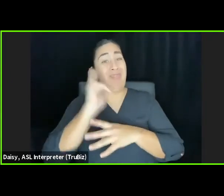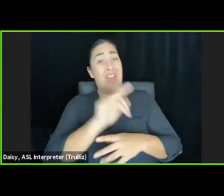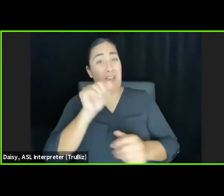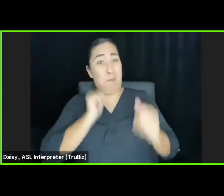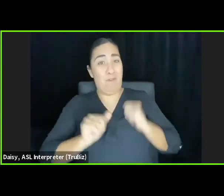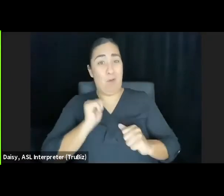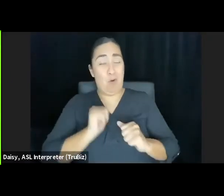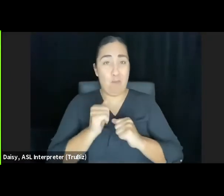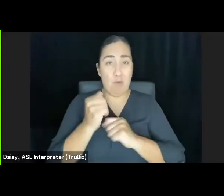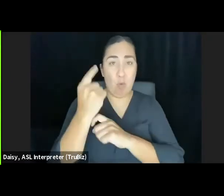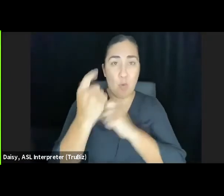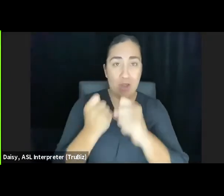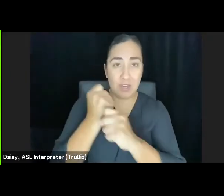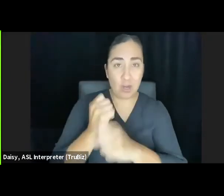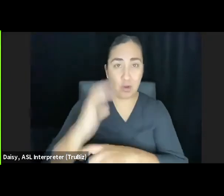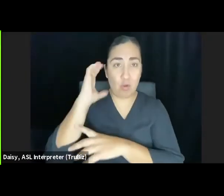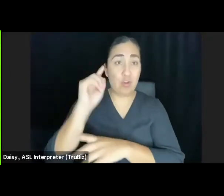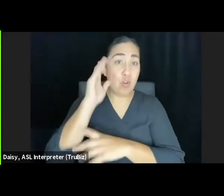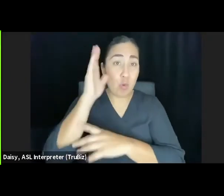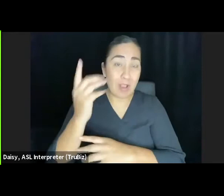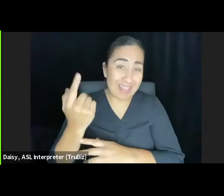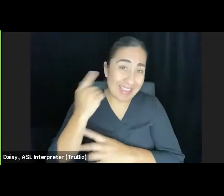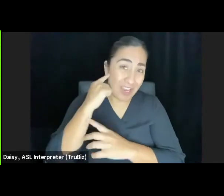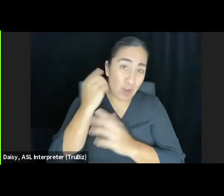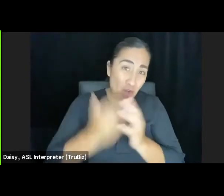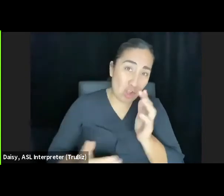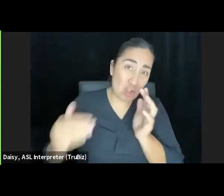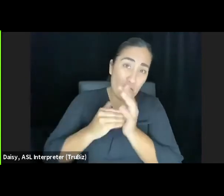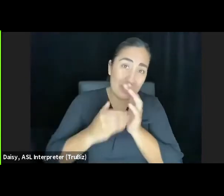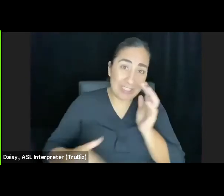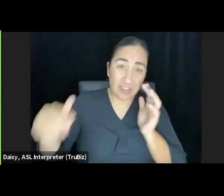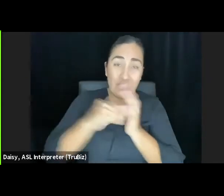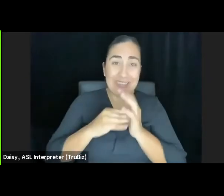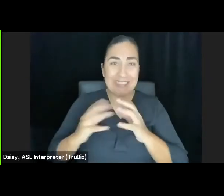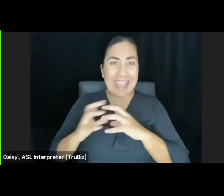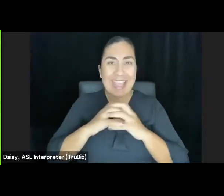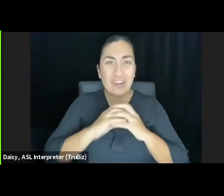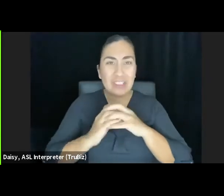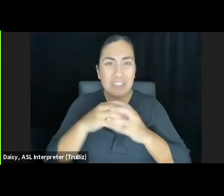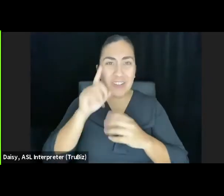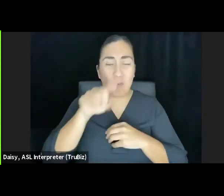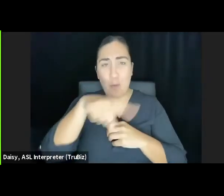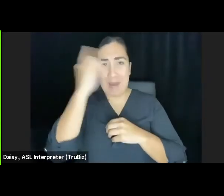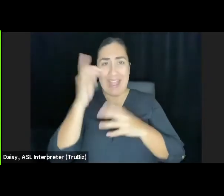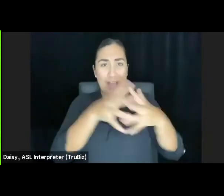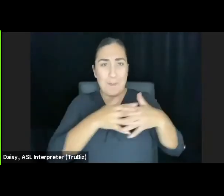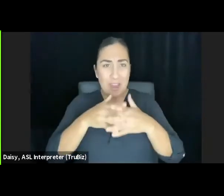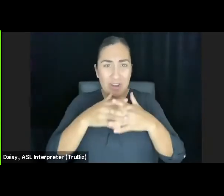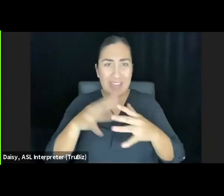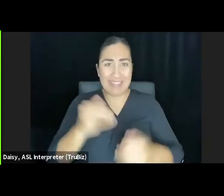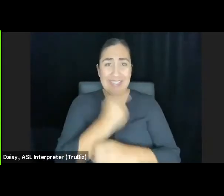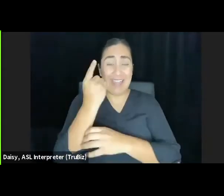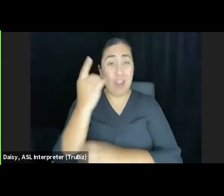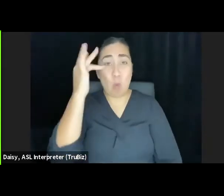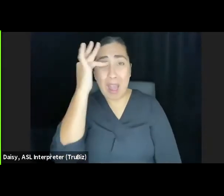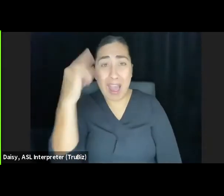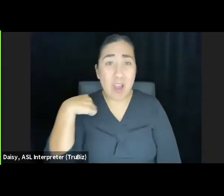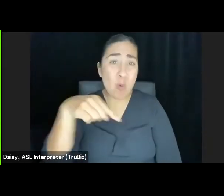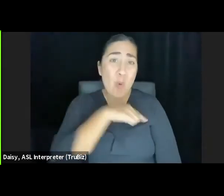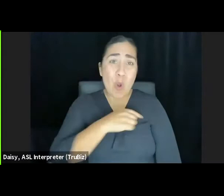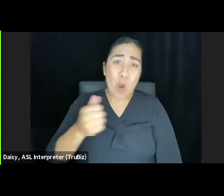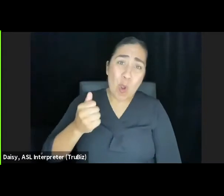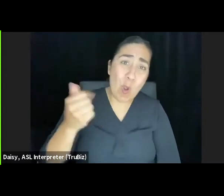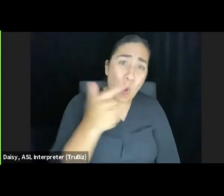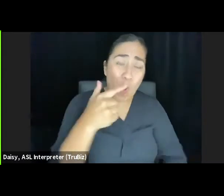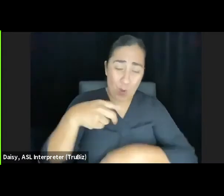hear constant intersectionality of issues of Black America today, because we are all standing on that same foundation